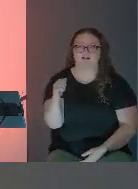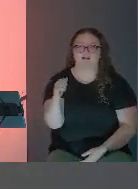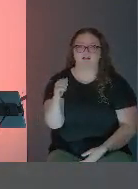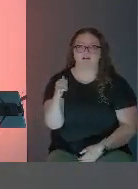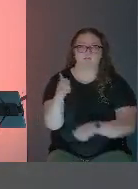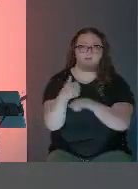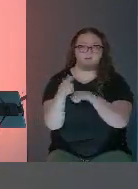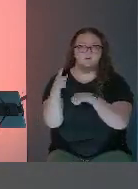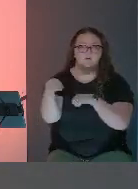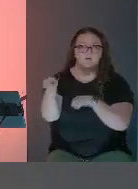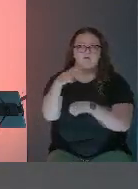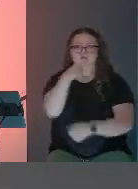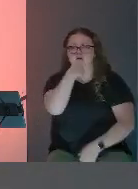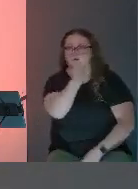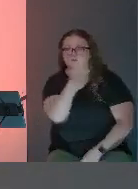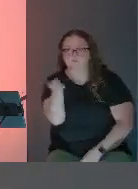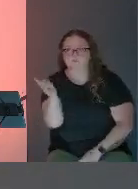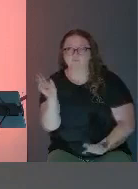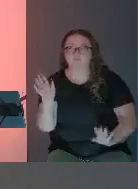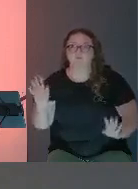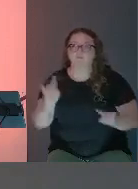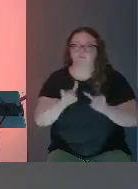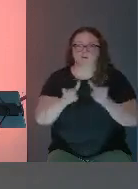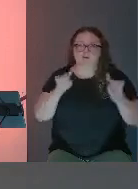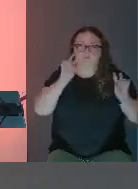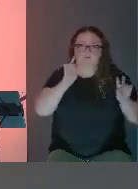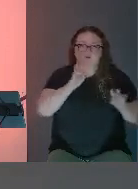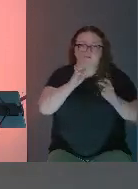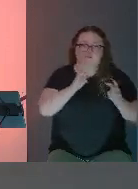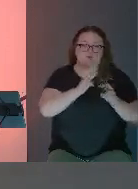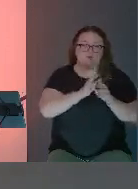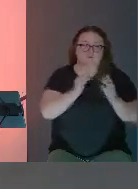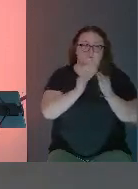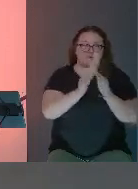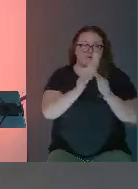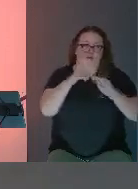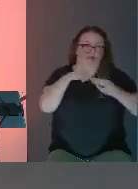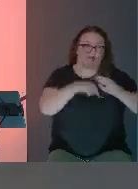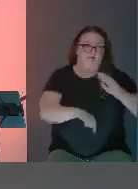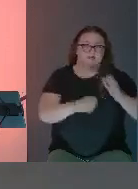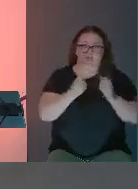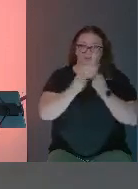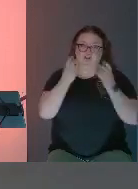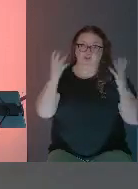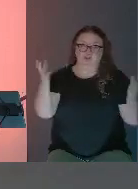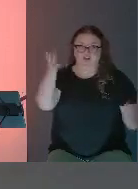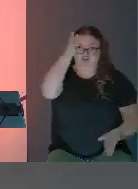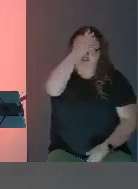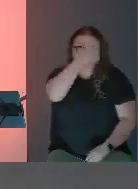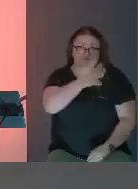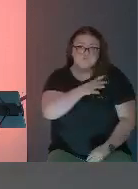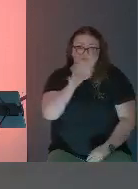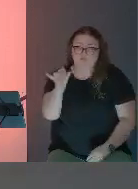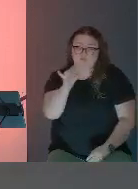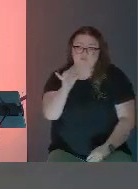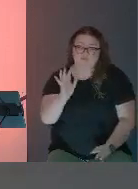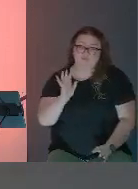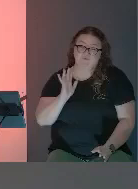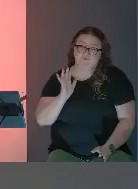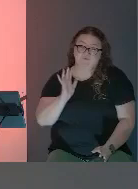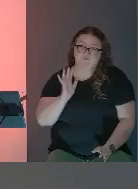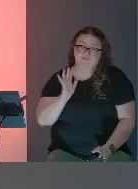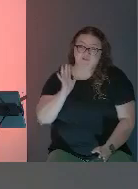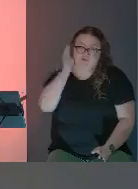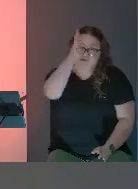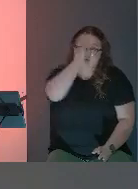I'm looking at this world, at this planet like never before, and there's a lot of dudes. Or dudes